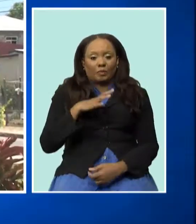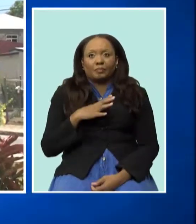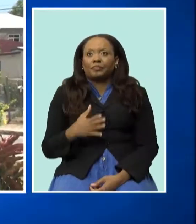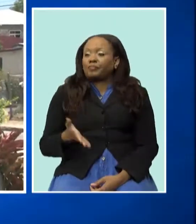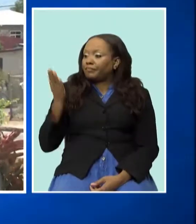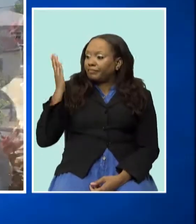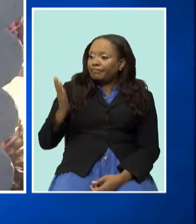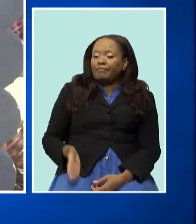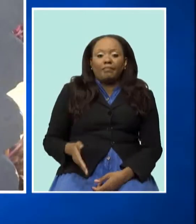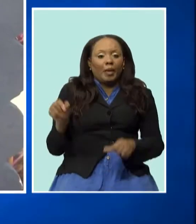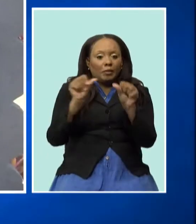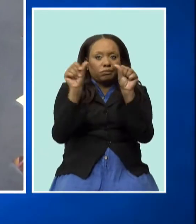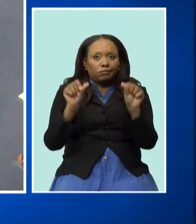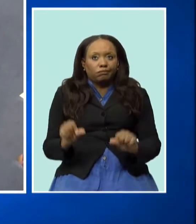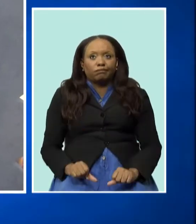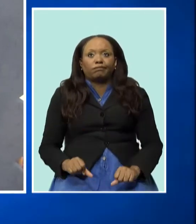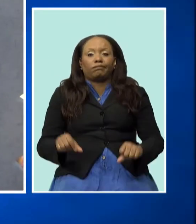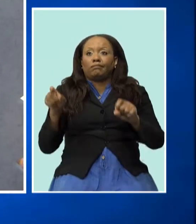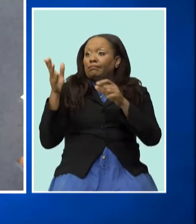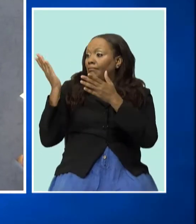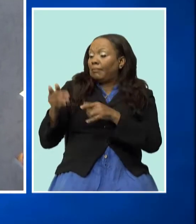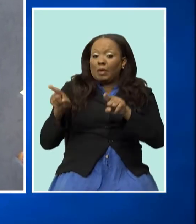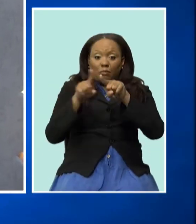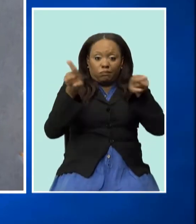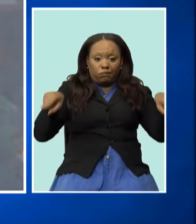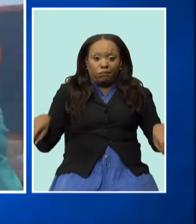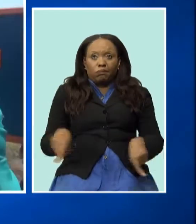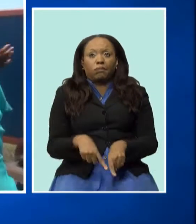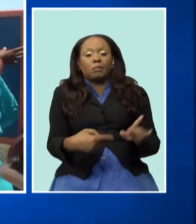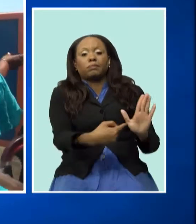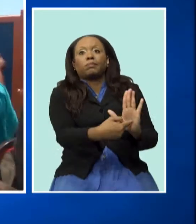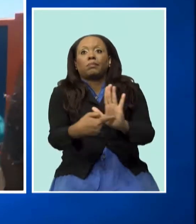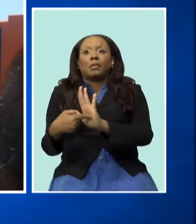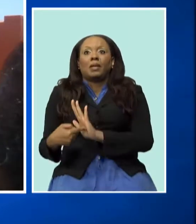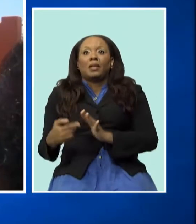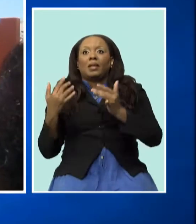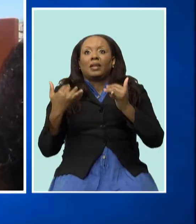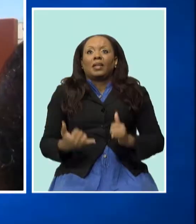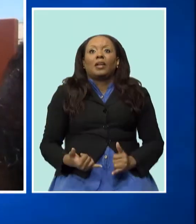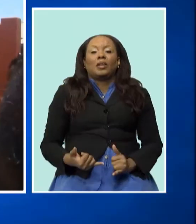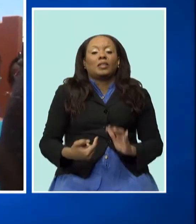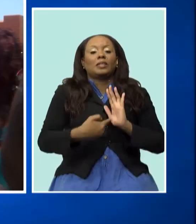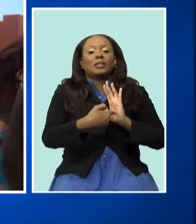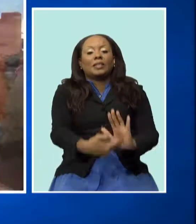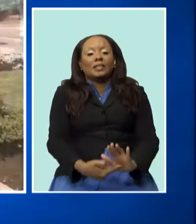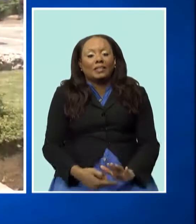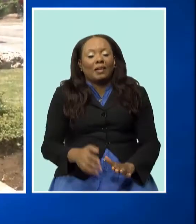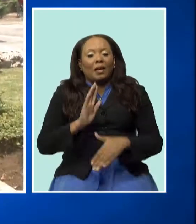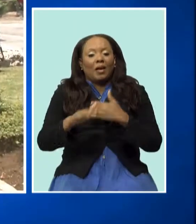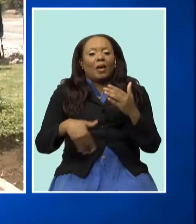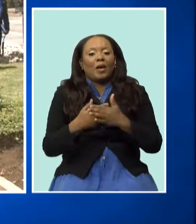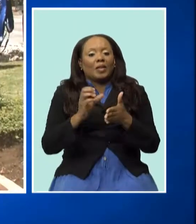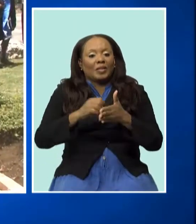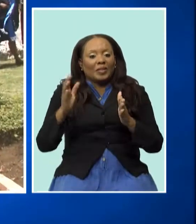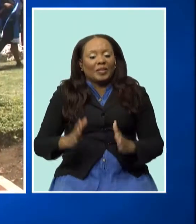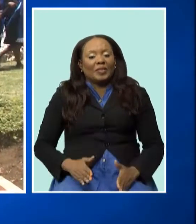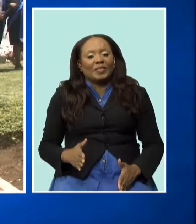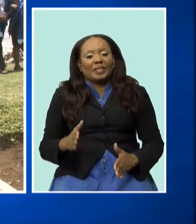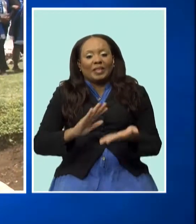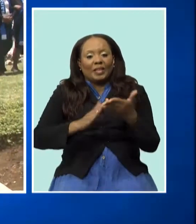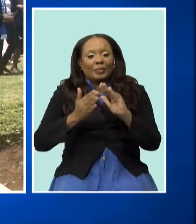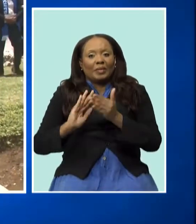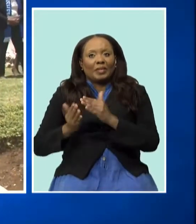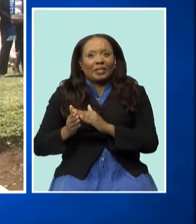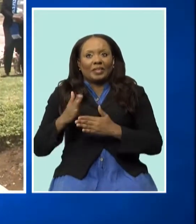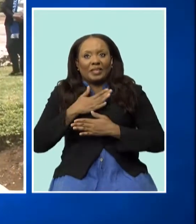bust, plaques, and murals were all unveiled in her honor and are now here for the students and entire community to enjoy.